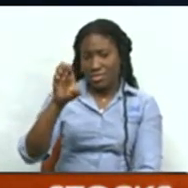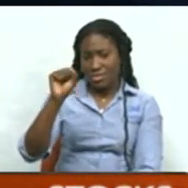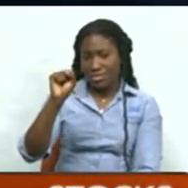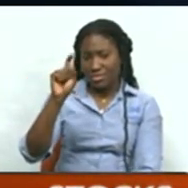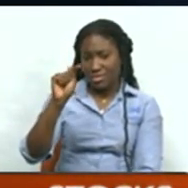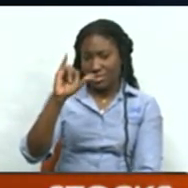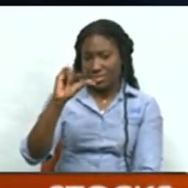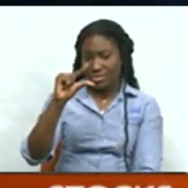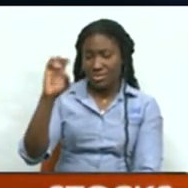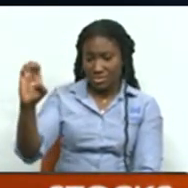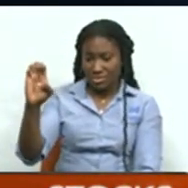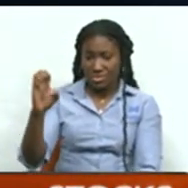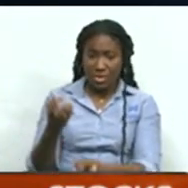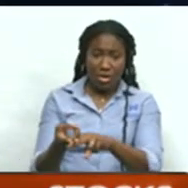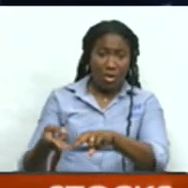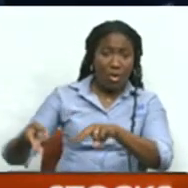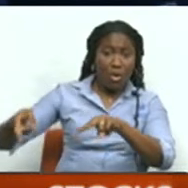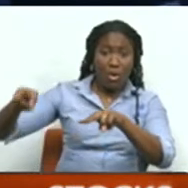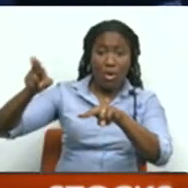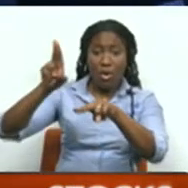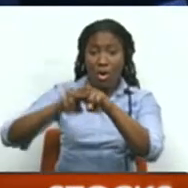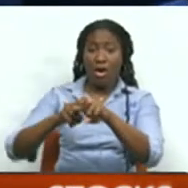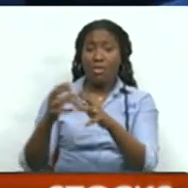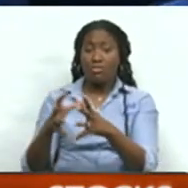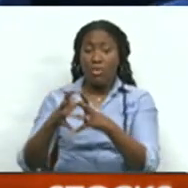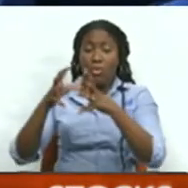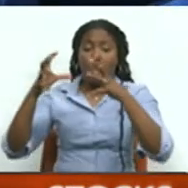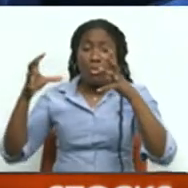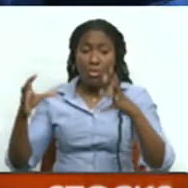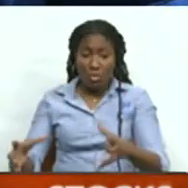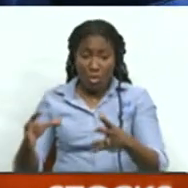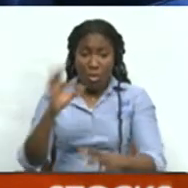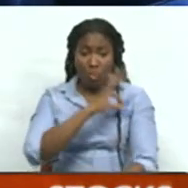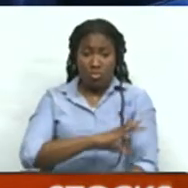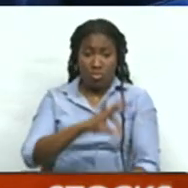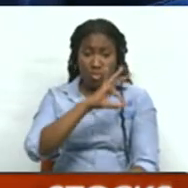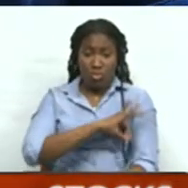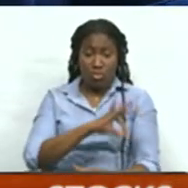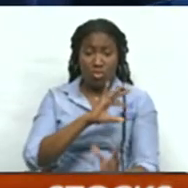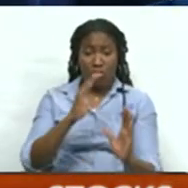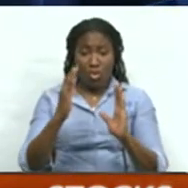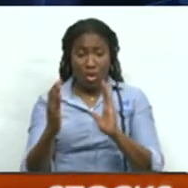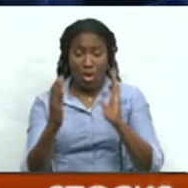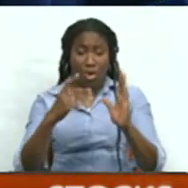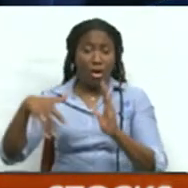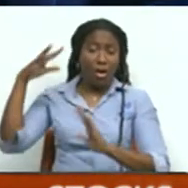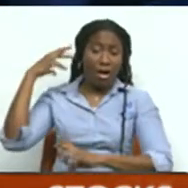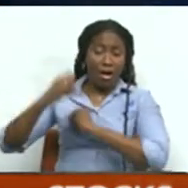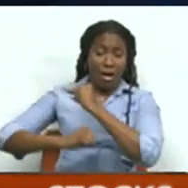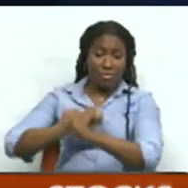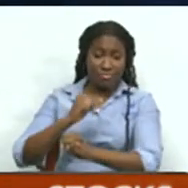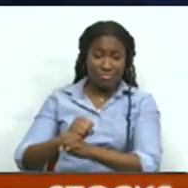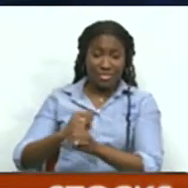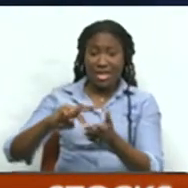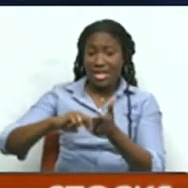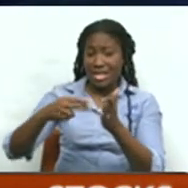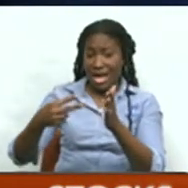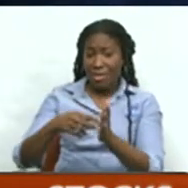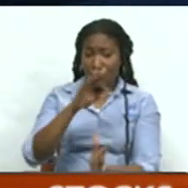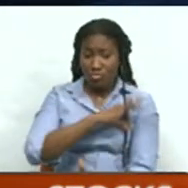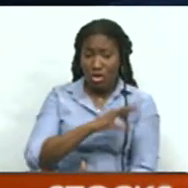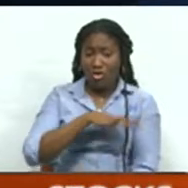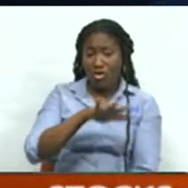$341 million from $309 million in the prior year. This resulted in a profit before tax of